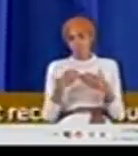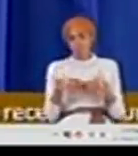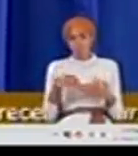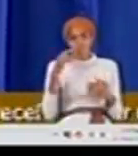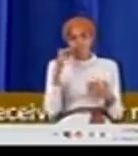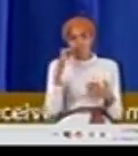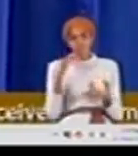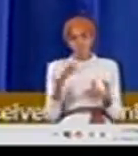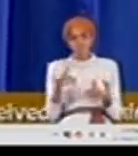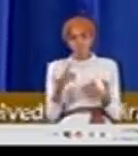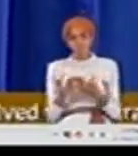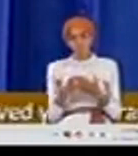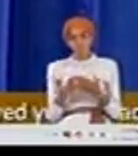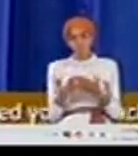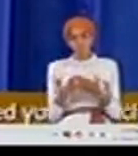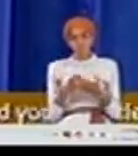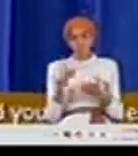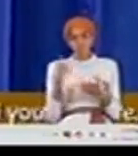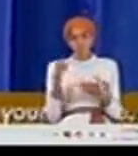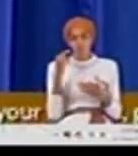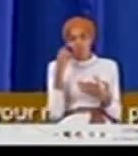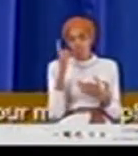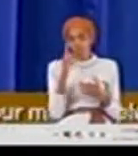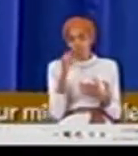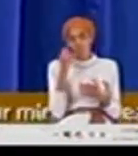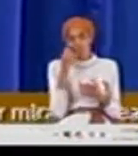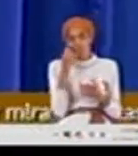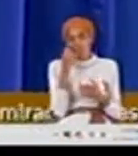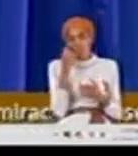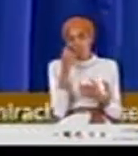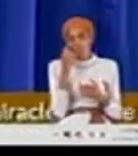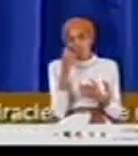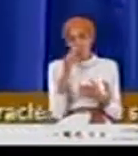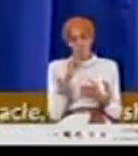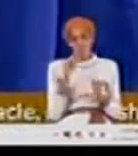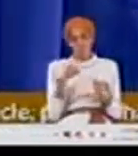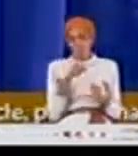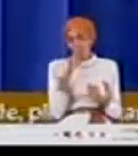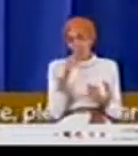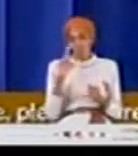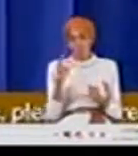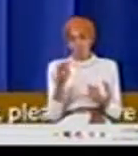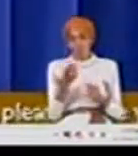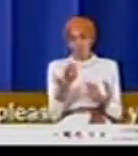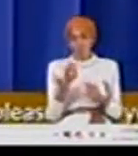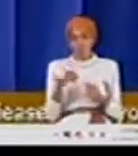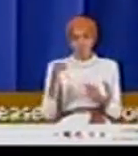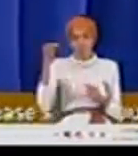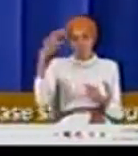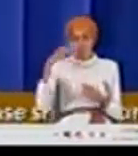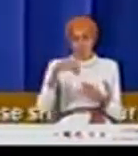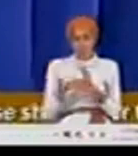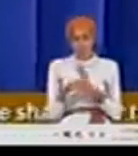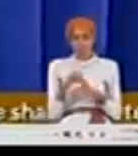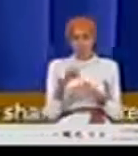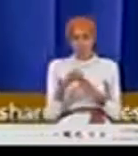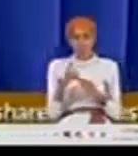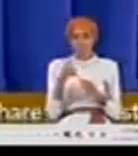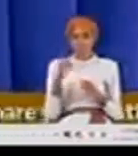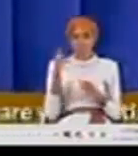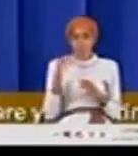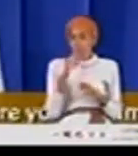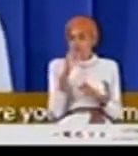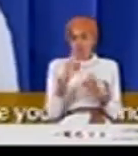life. One is my I cannot make use of the light in the night to read. I can't even